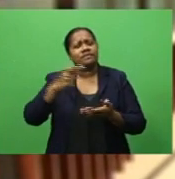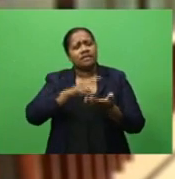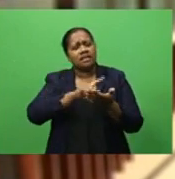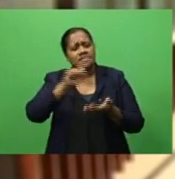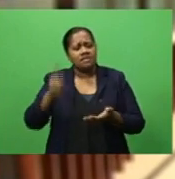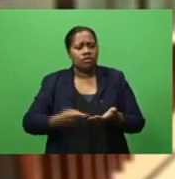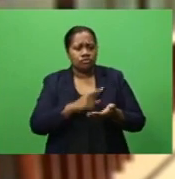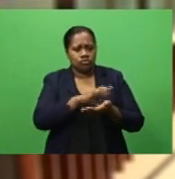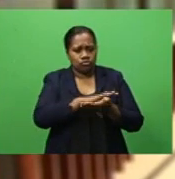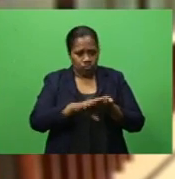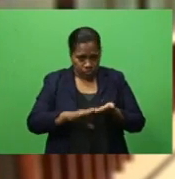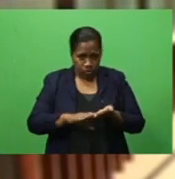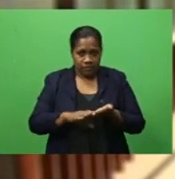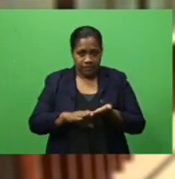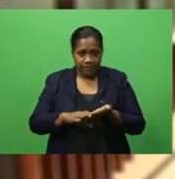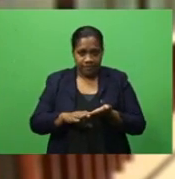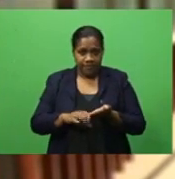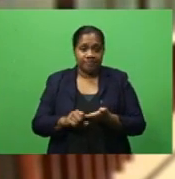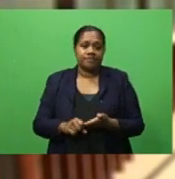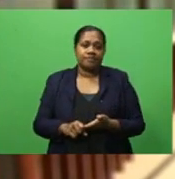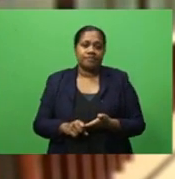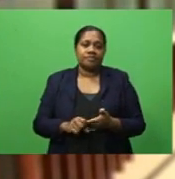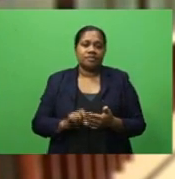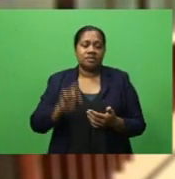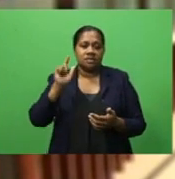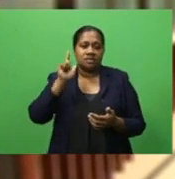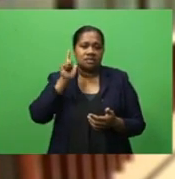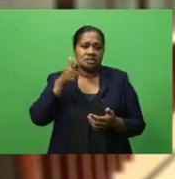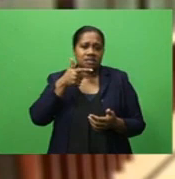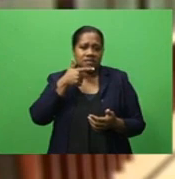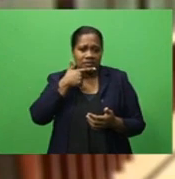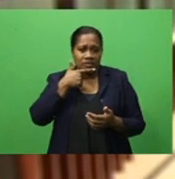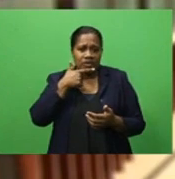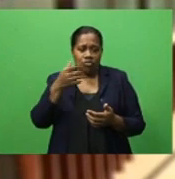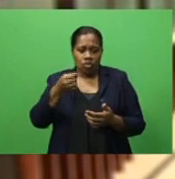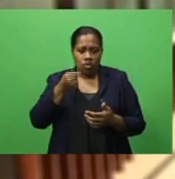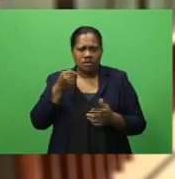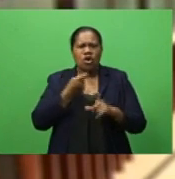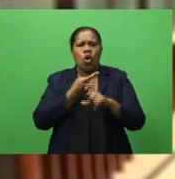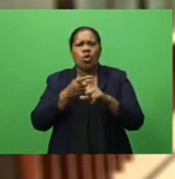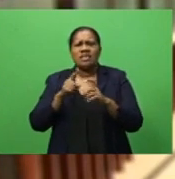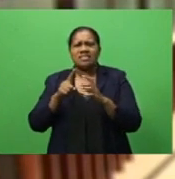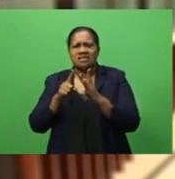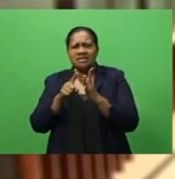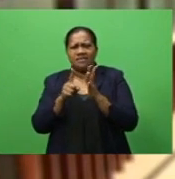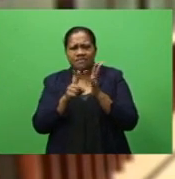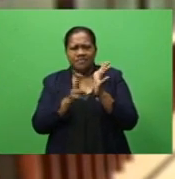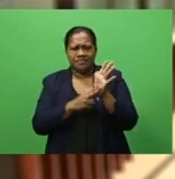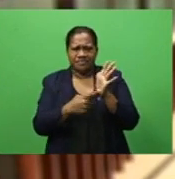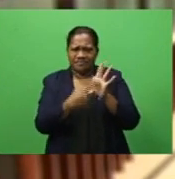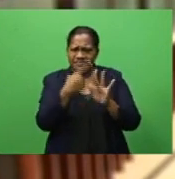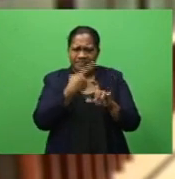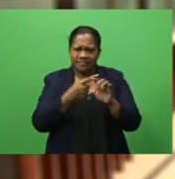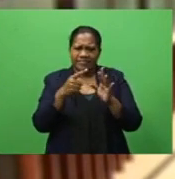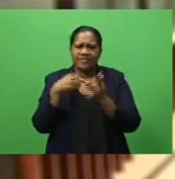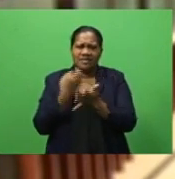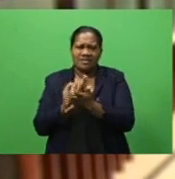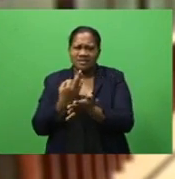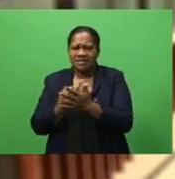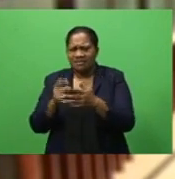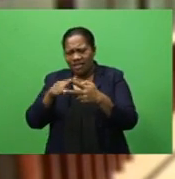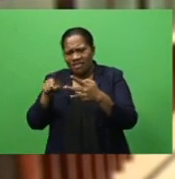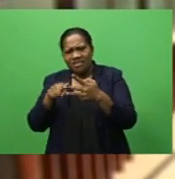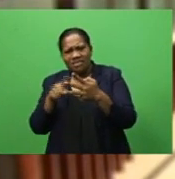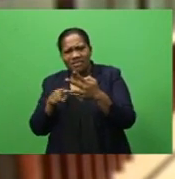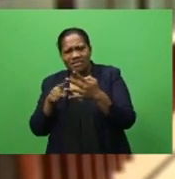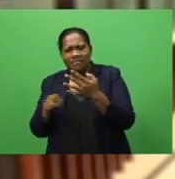$107,000. Amalgamated Telecom Holdings, Kontiki Finance, and Paradise Beverages recorded trades, as